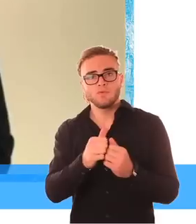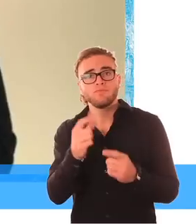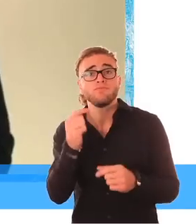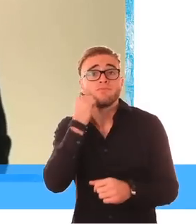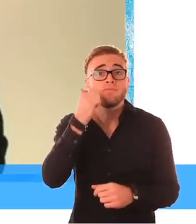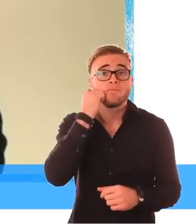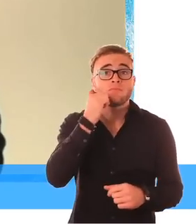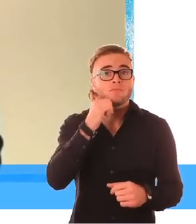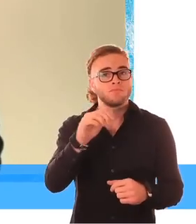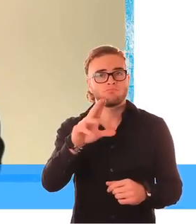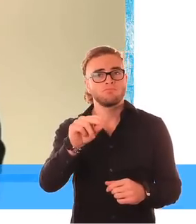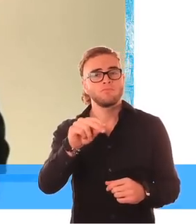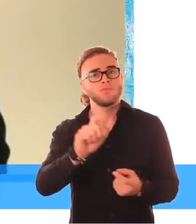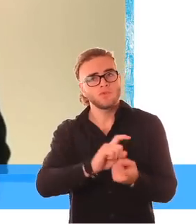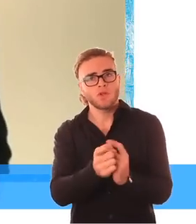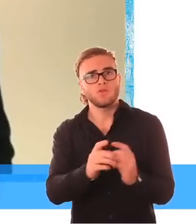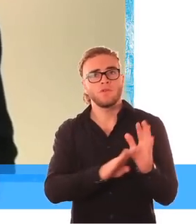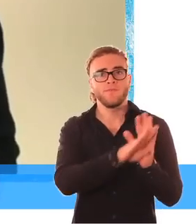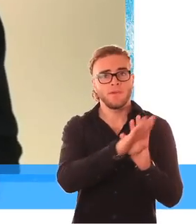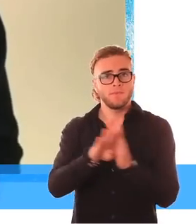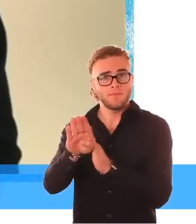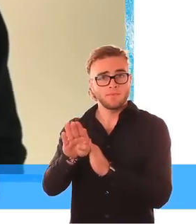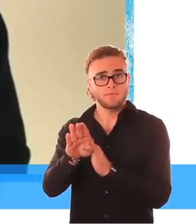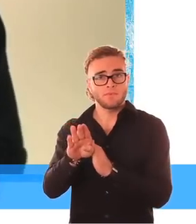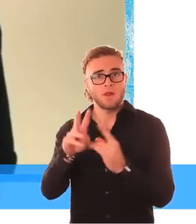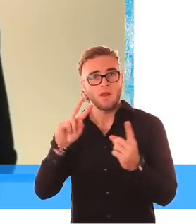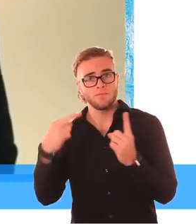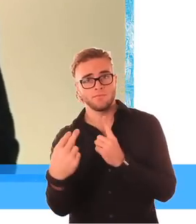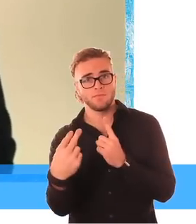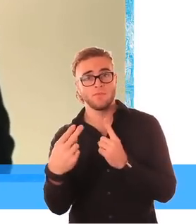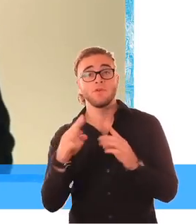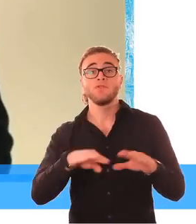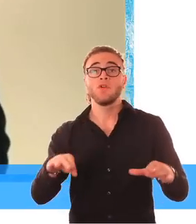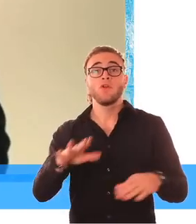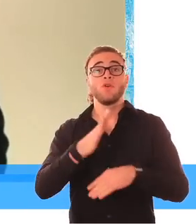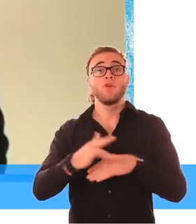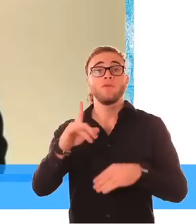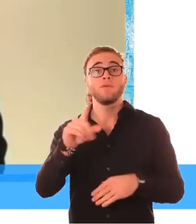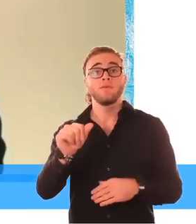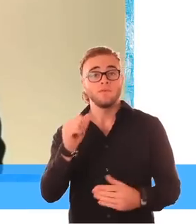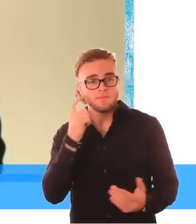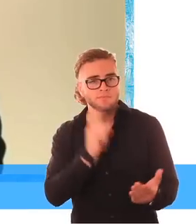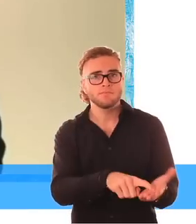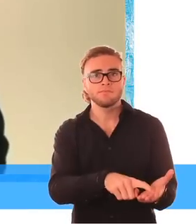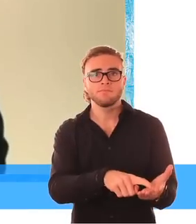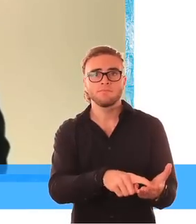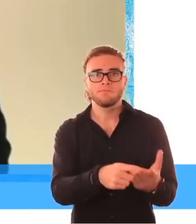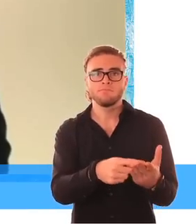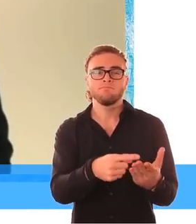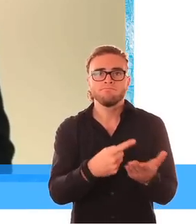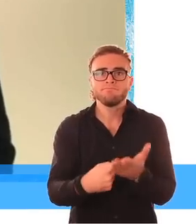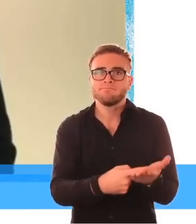hospitals, in the pediatric units. They are bringing the developmental aspect, where children are being